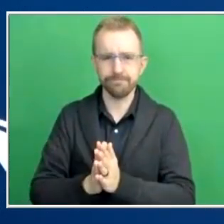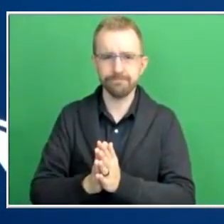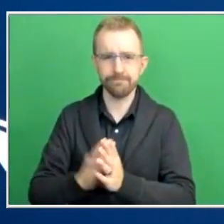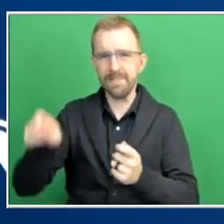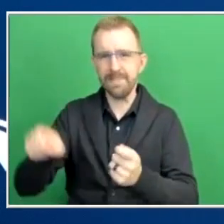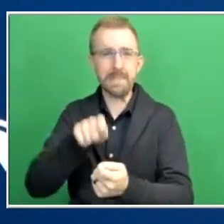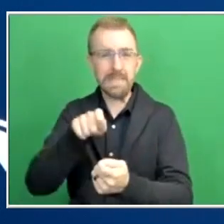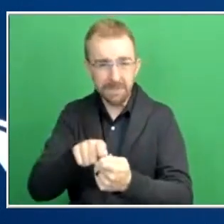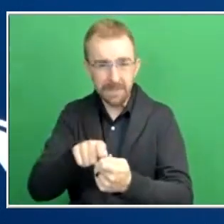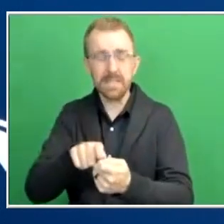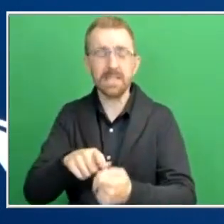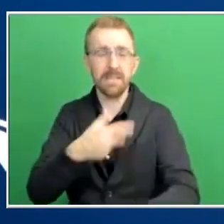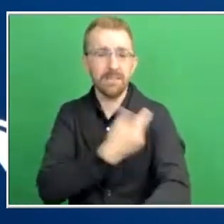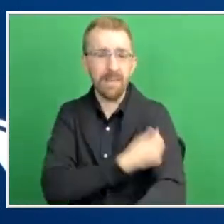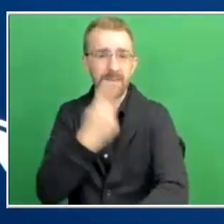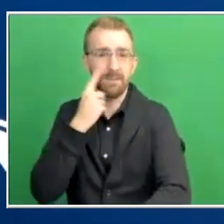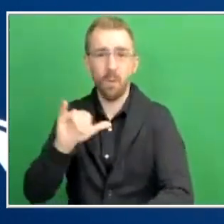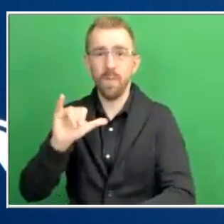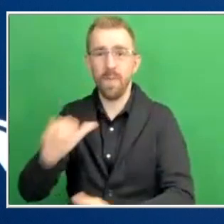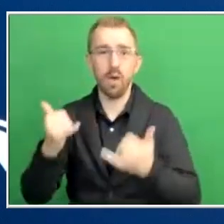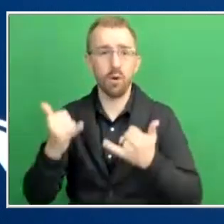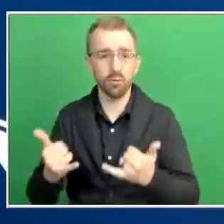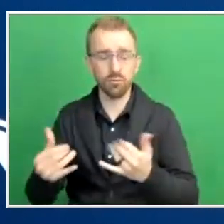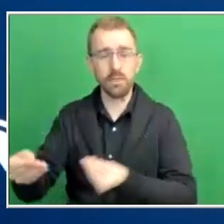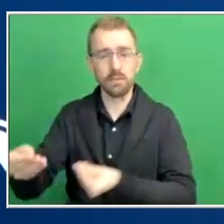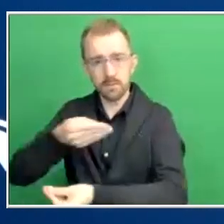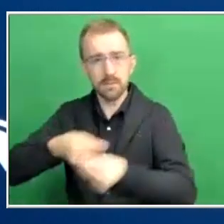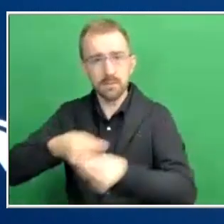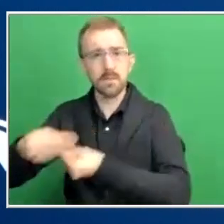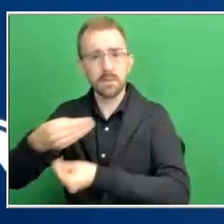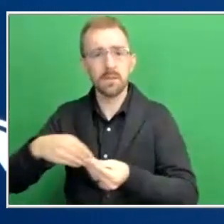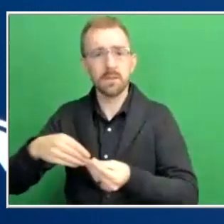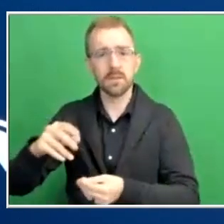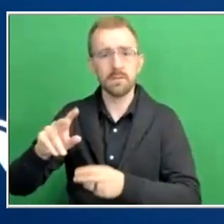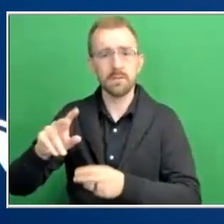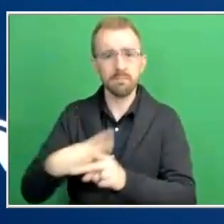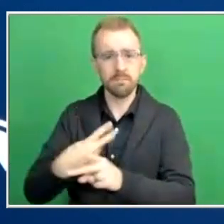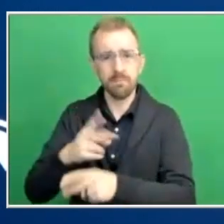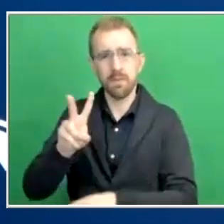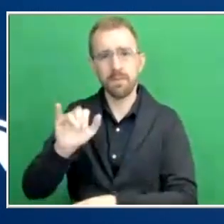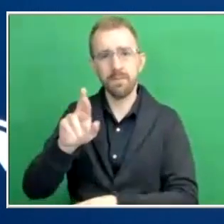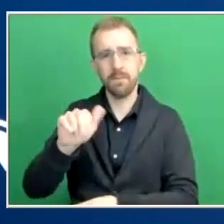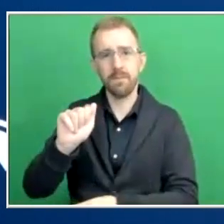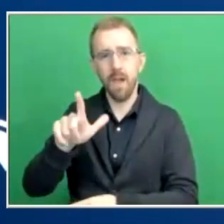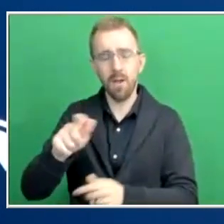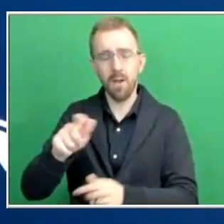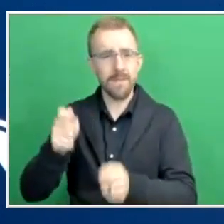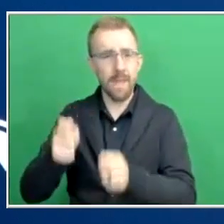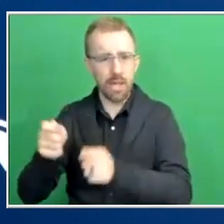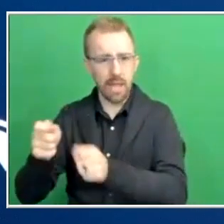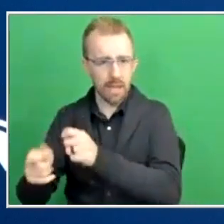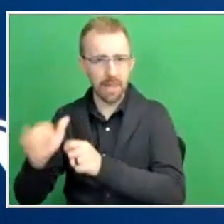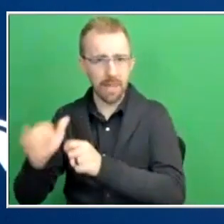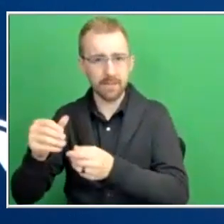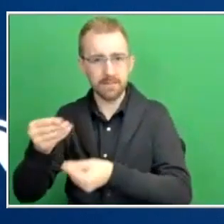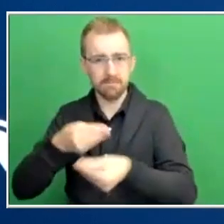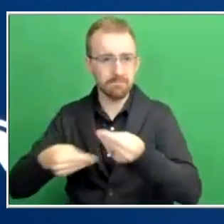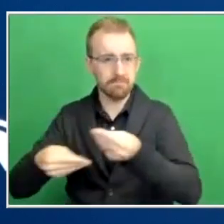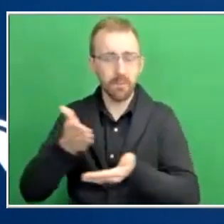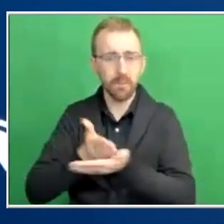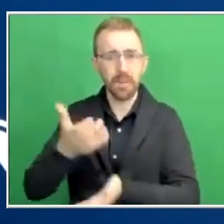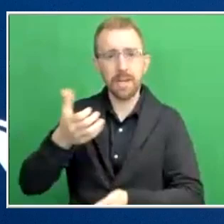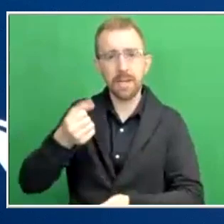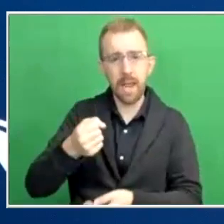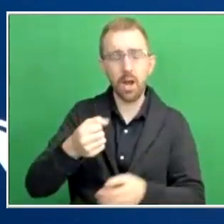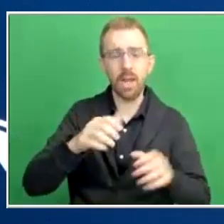specific vaccine for this current circulating clade or viral variant that is circulating through the dairy herds and poultry